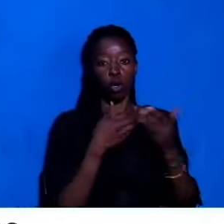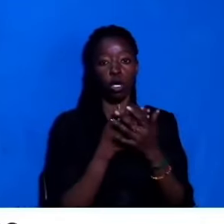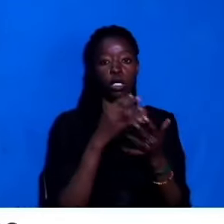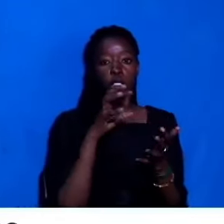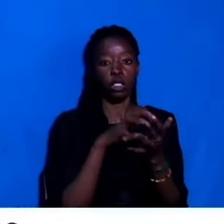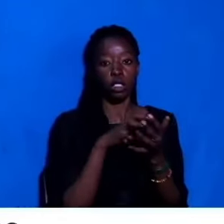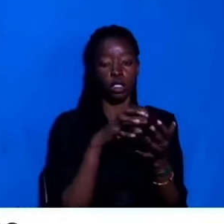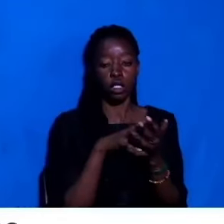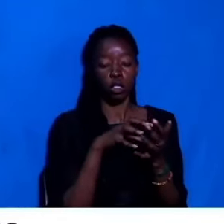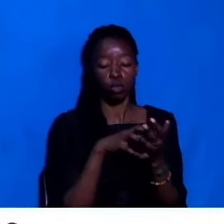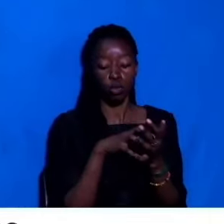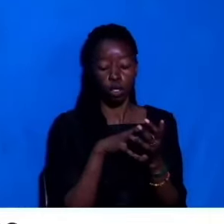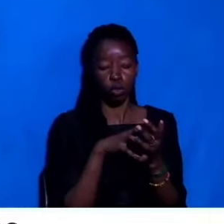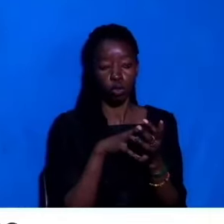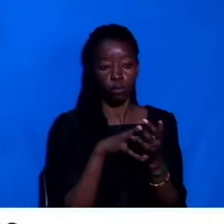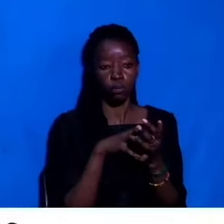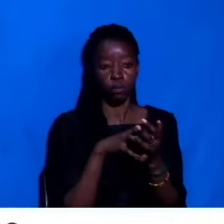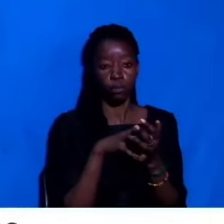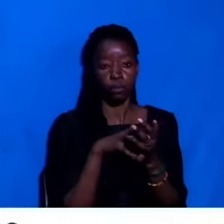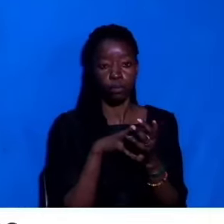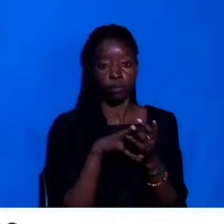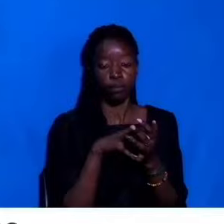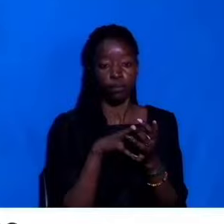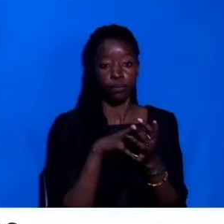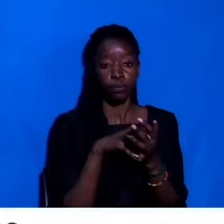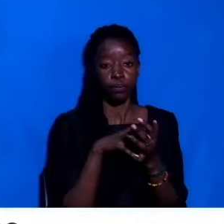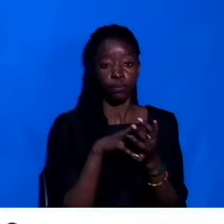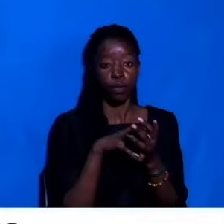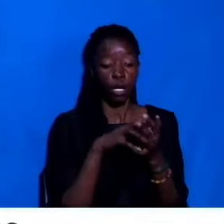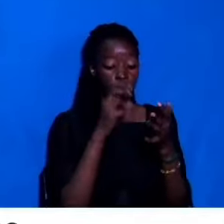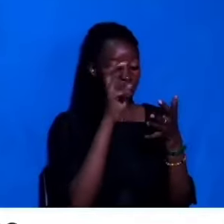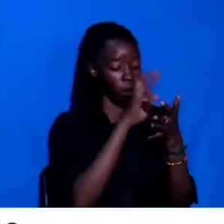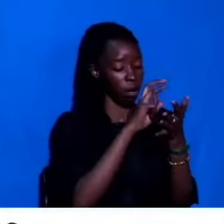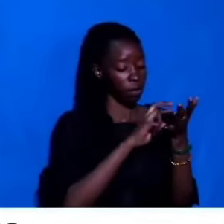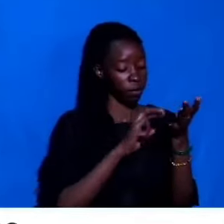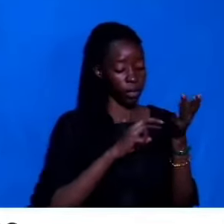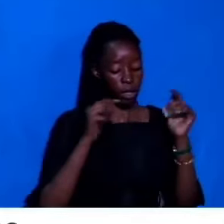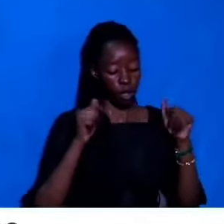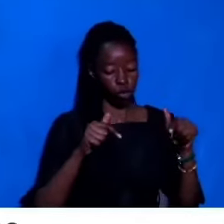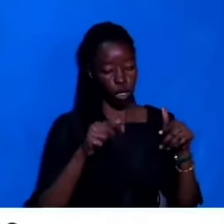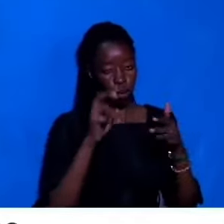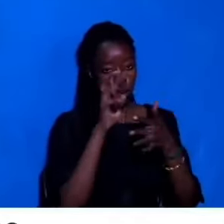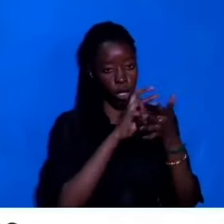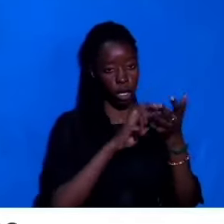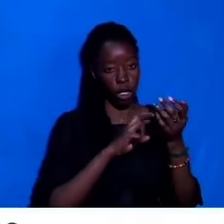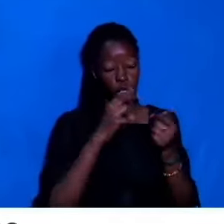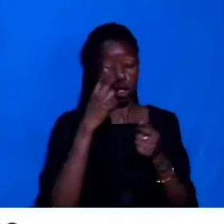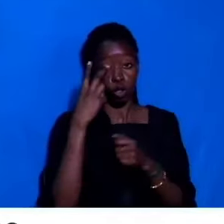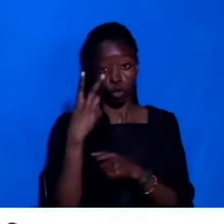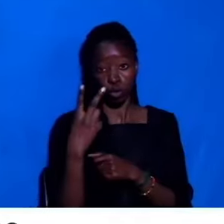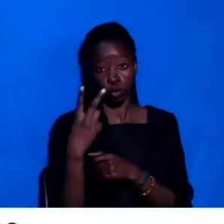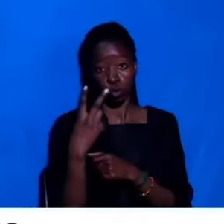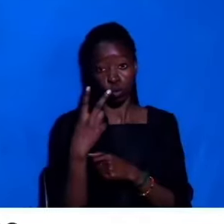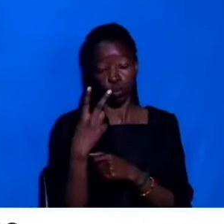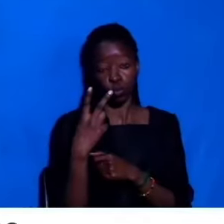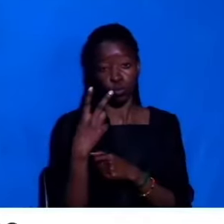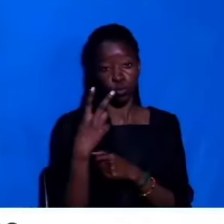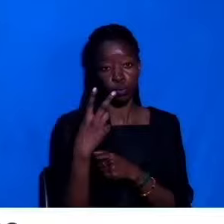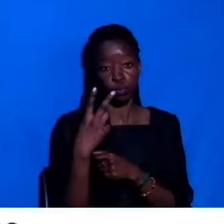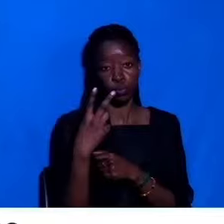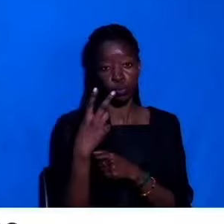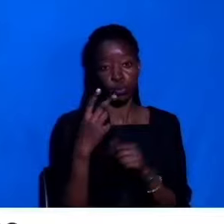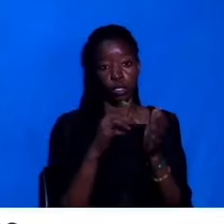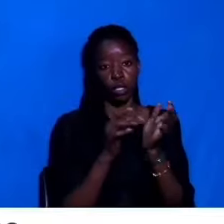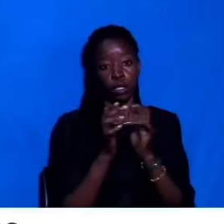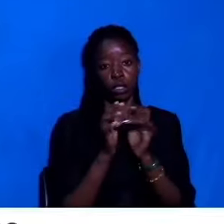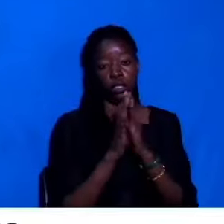so he did, to the glory of God. In our reading today, we did two scriptures. Let me concentrate on the book of the